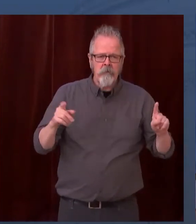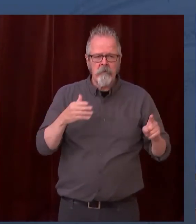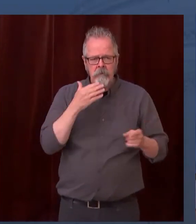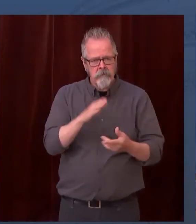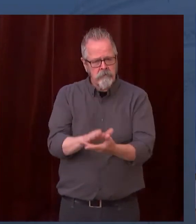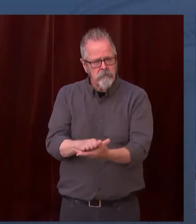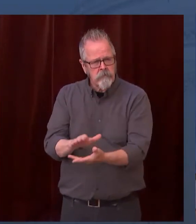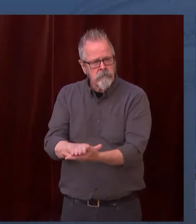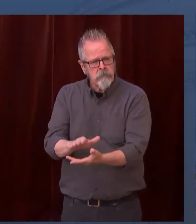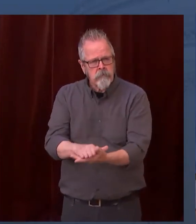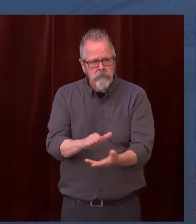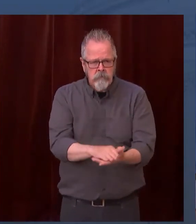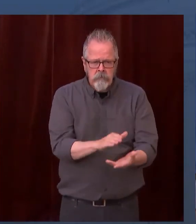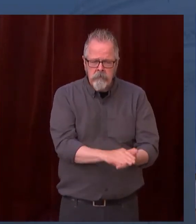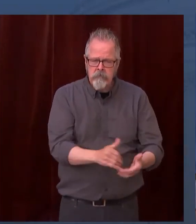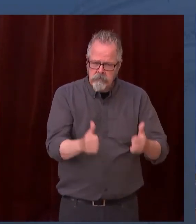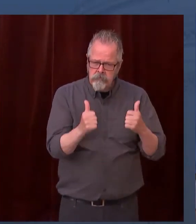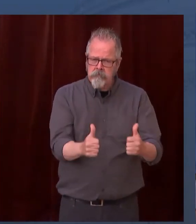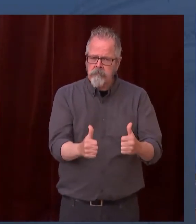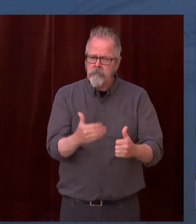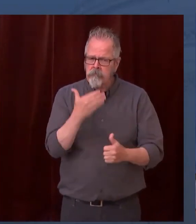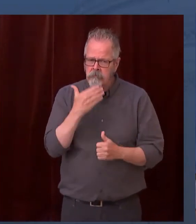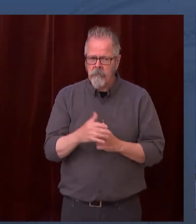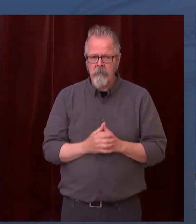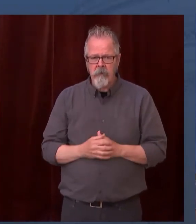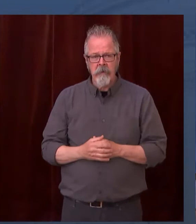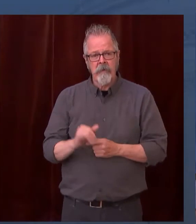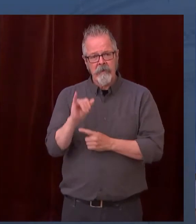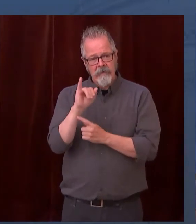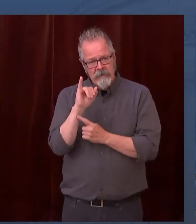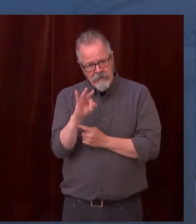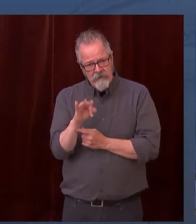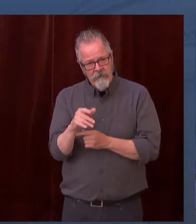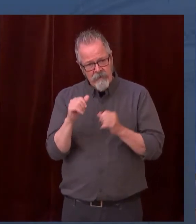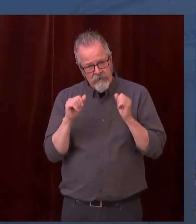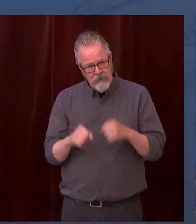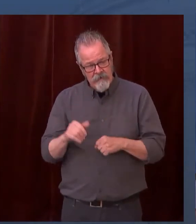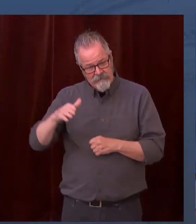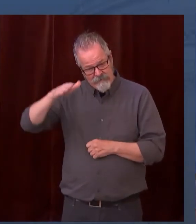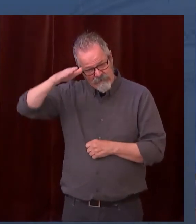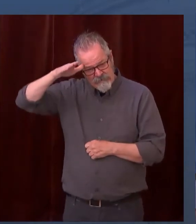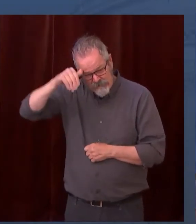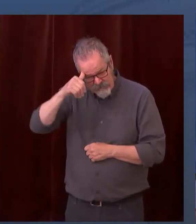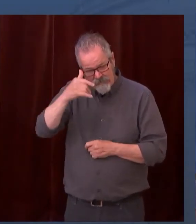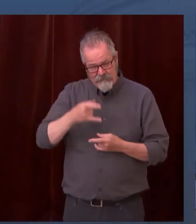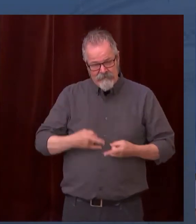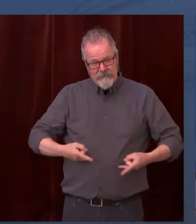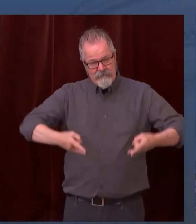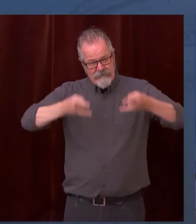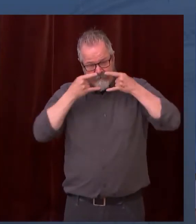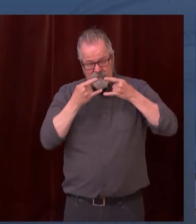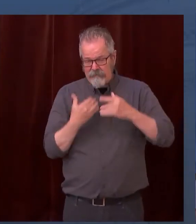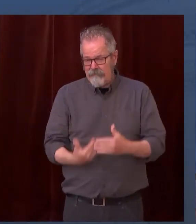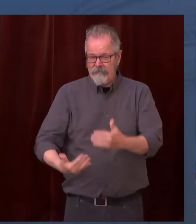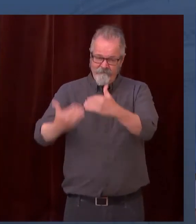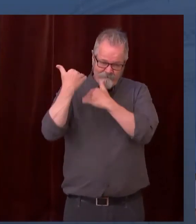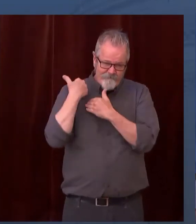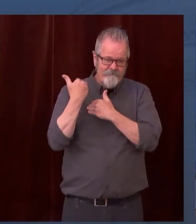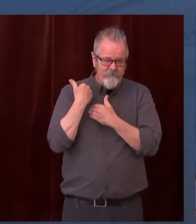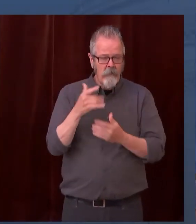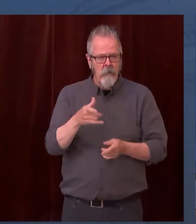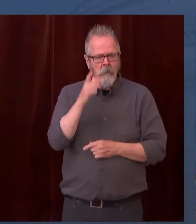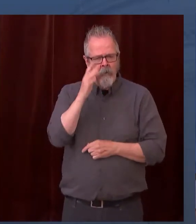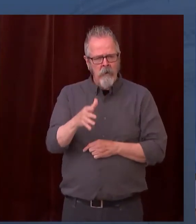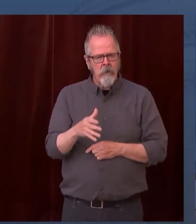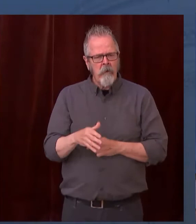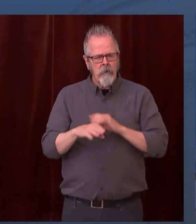current status, I think there's a reason to believe that we're going to continue to not allow this to overrun the state of Washington and our